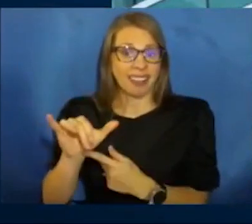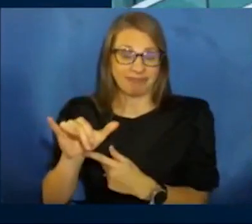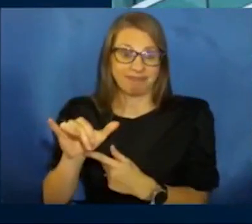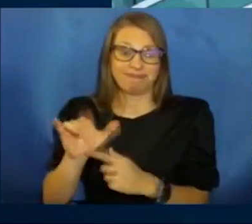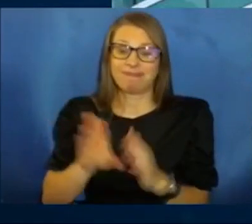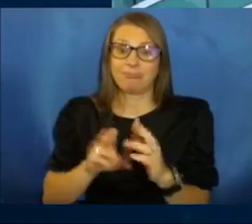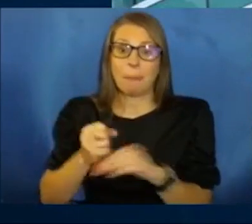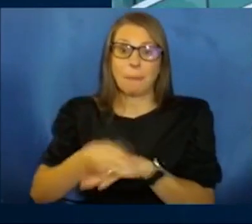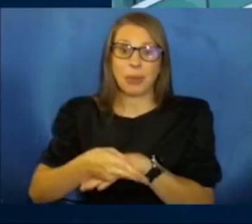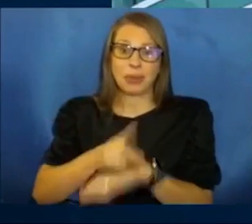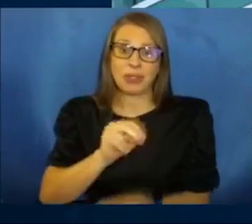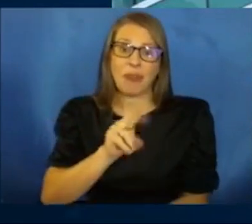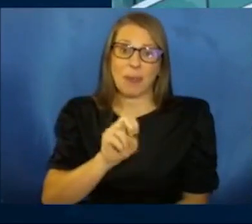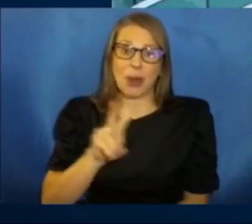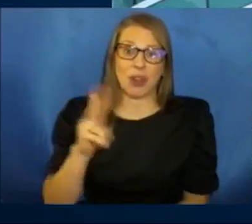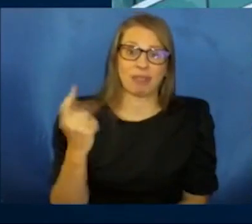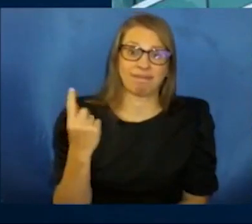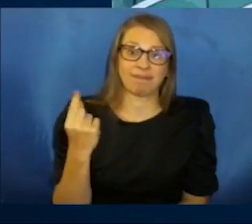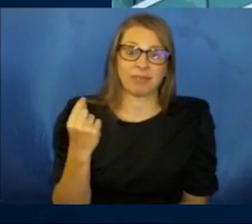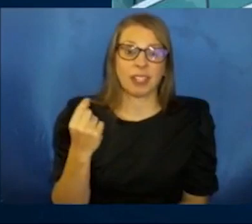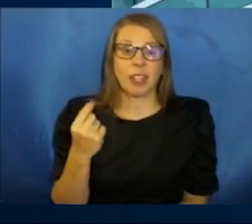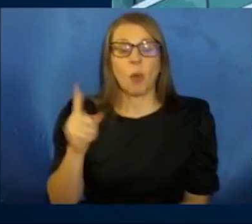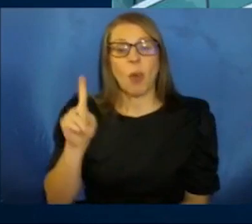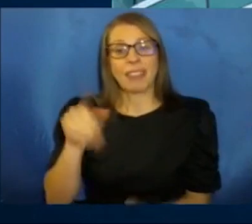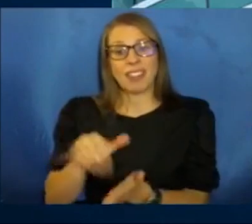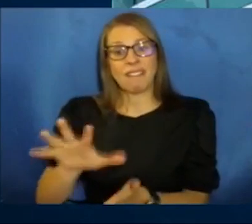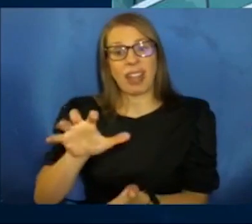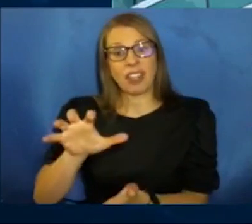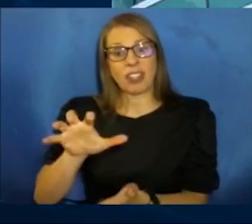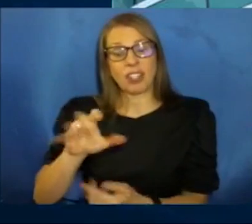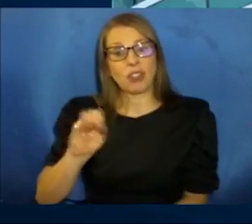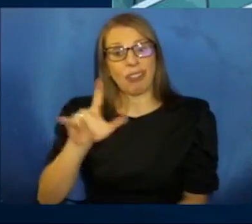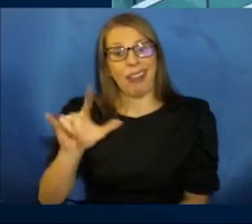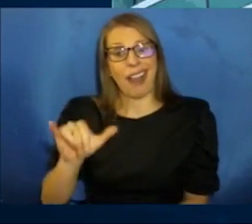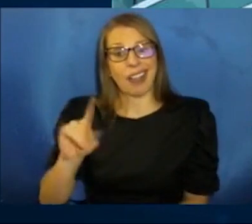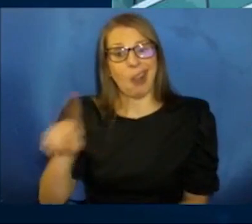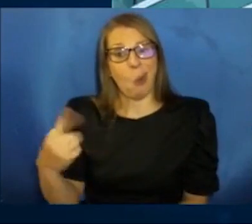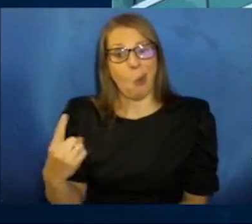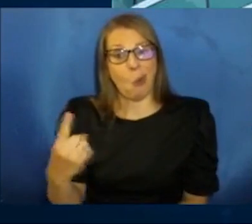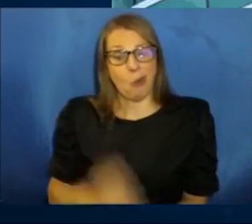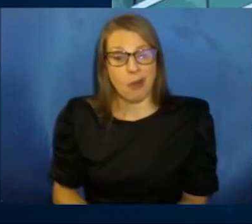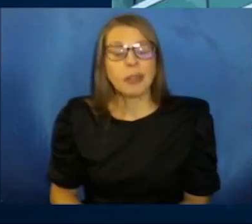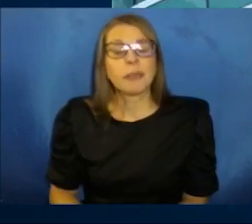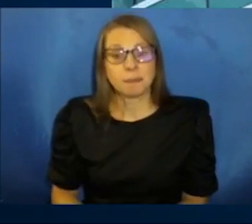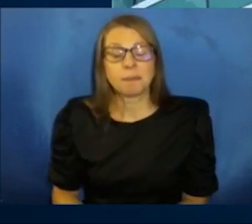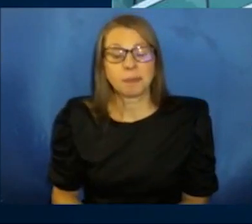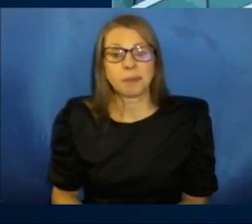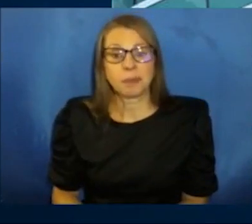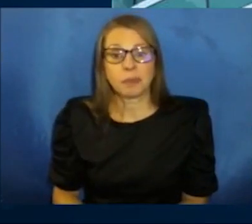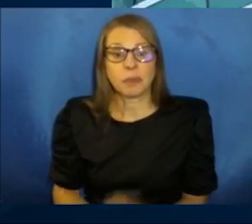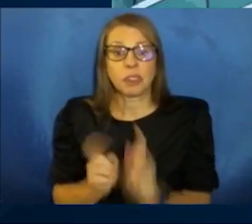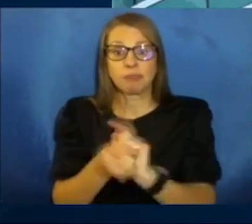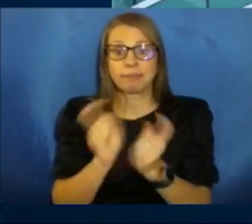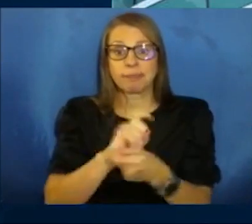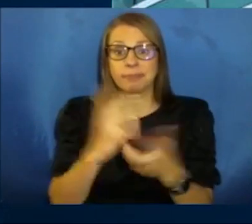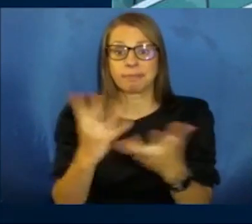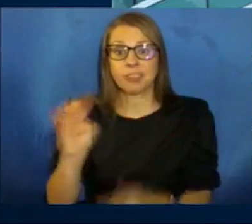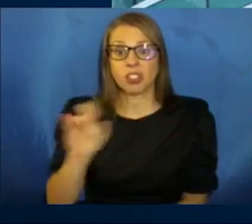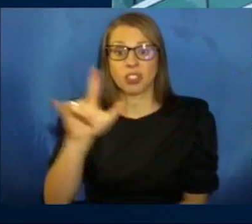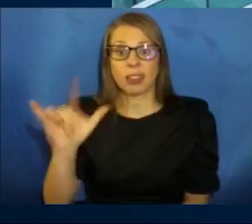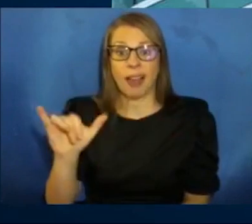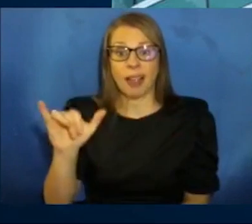We got 1,500 requests in July. What has changed in July, because of the